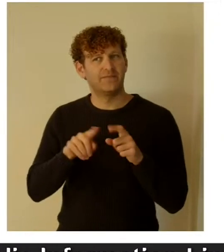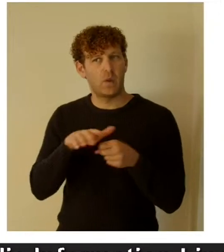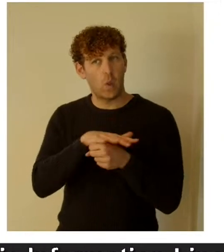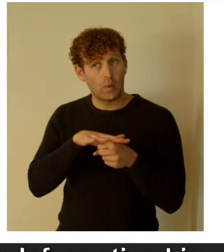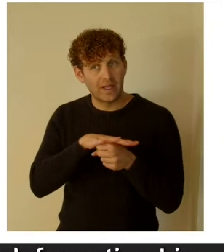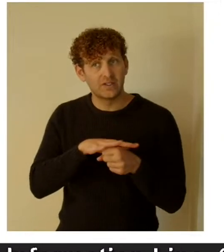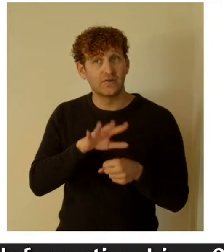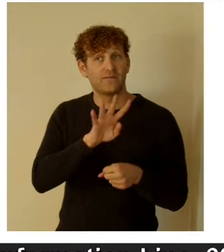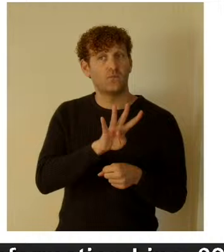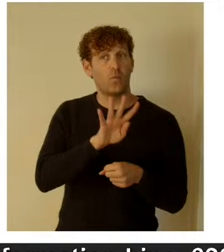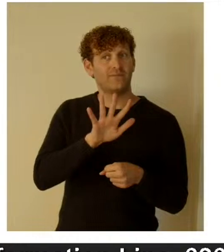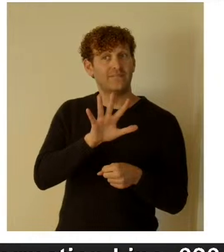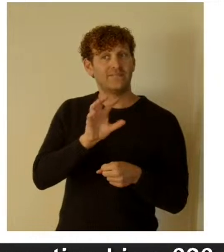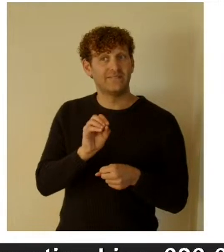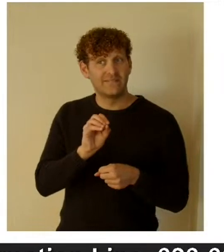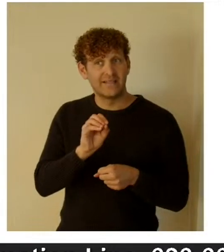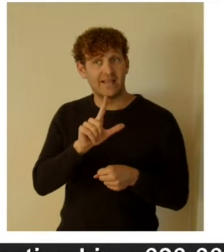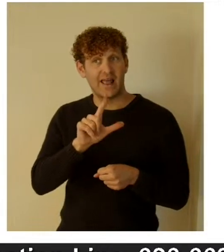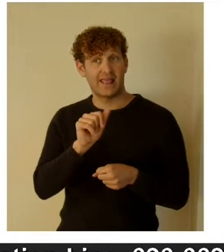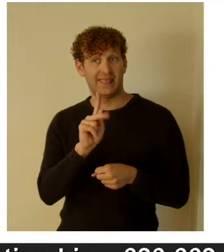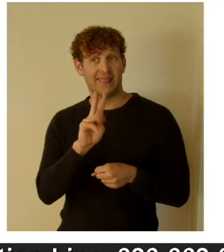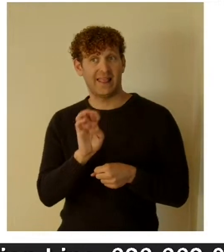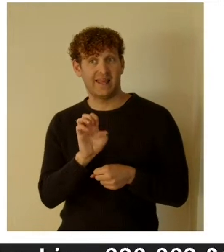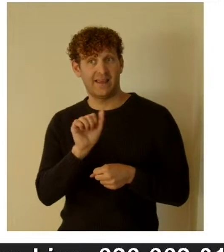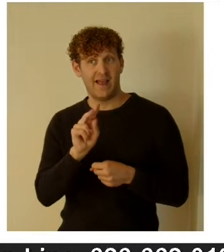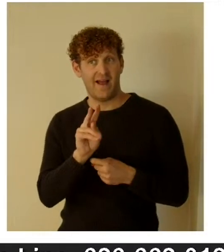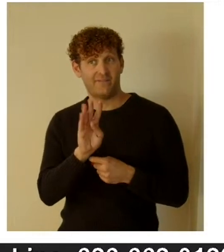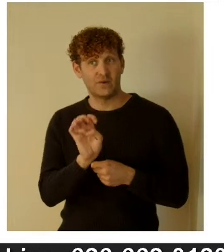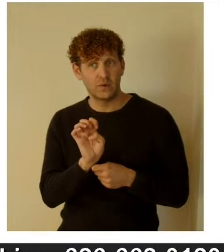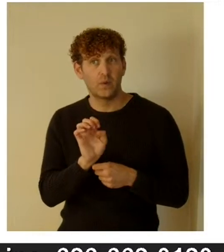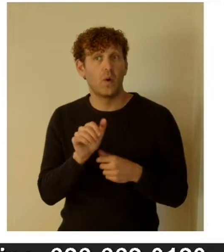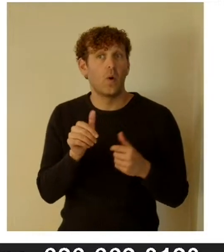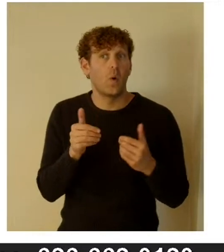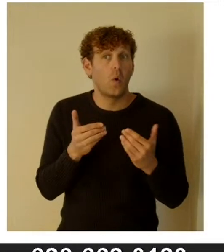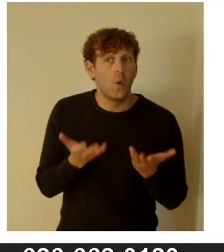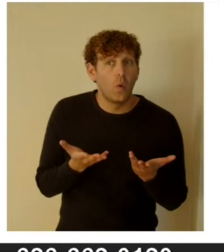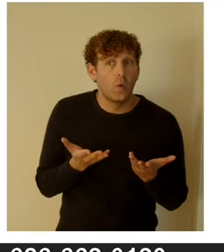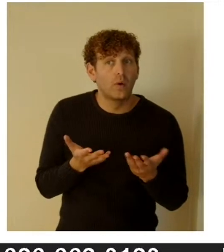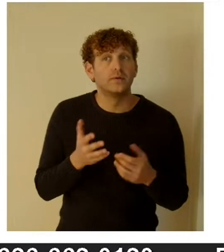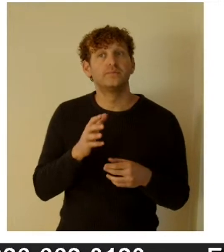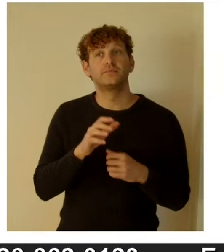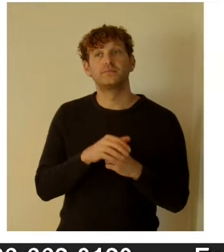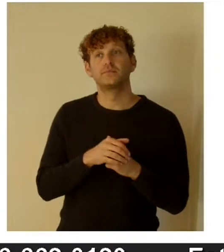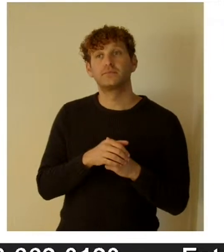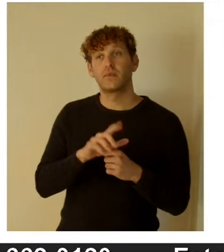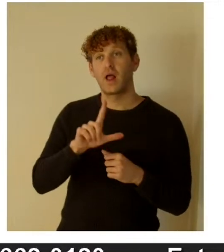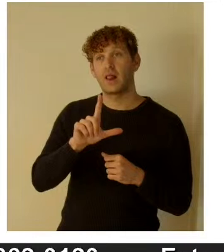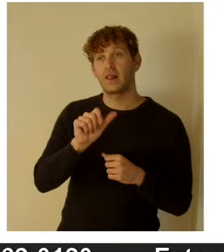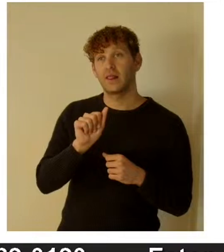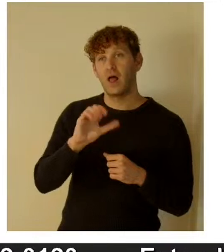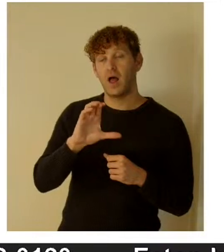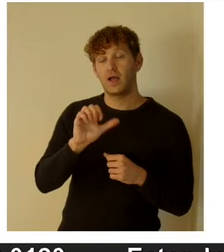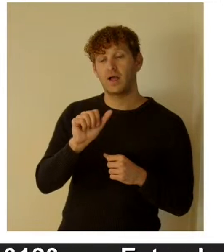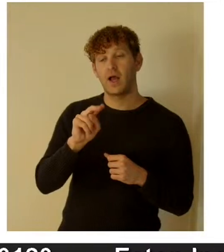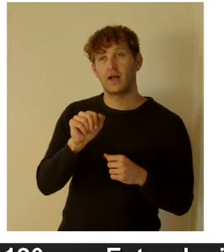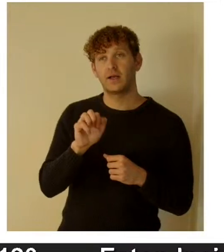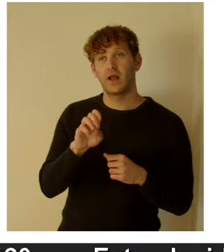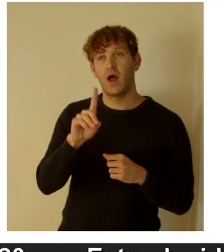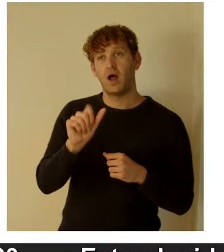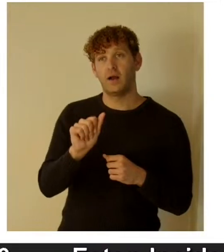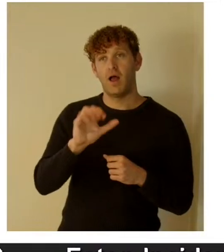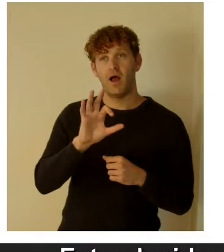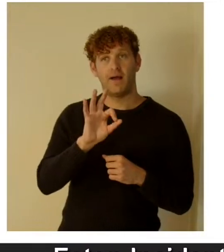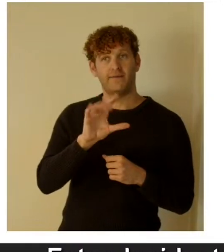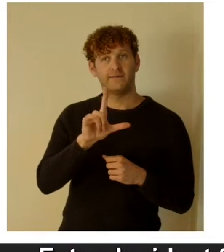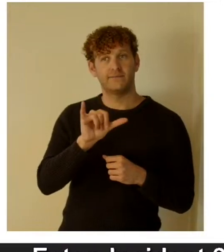Avenue in Pasadena, or 4524 Hampton Road in La Cañada, Flint Ridge. We'll be continuing to distribute water in the community ongoing.